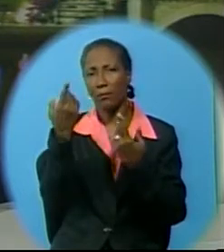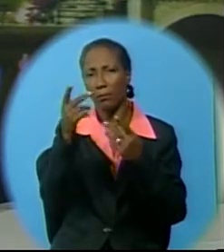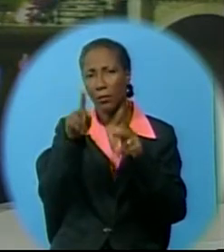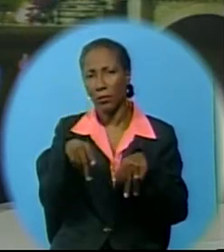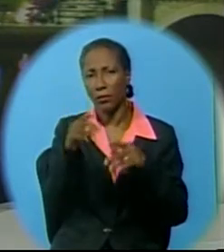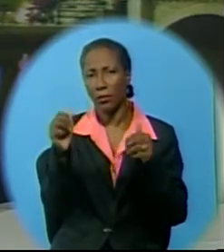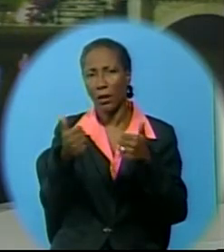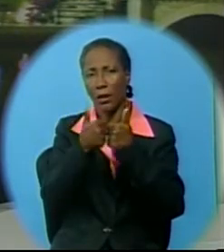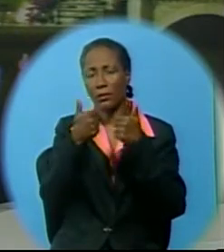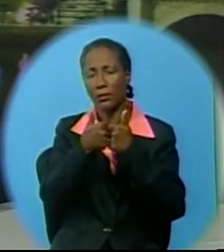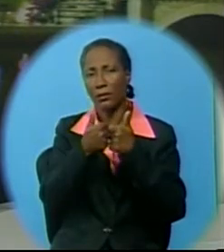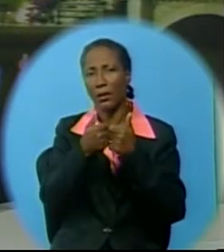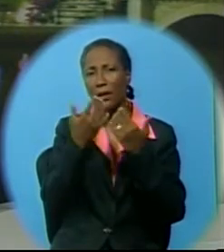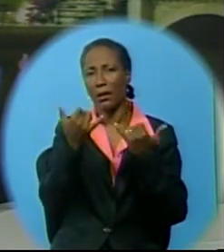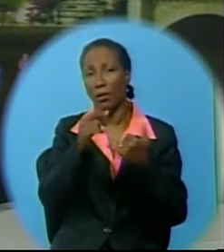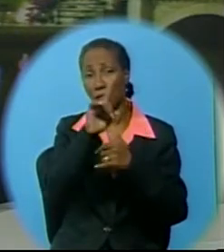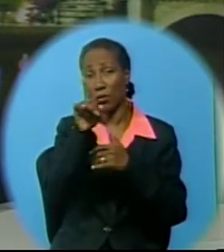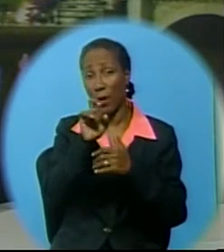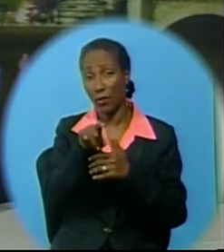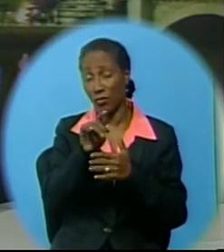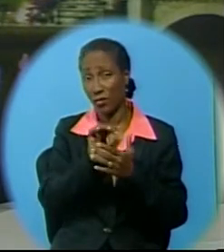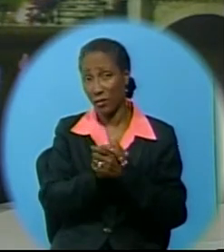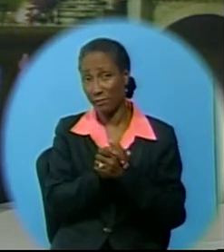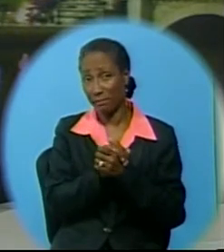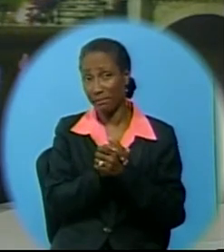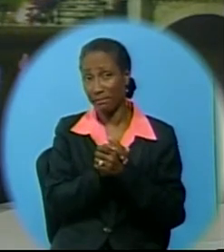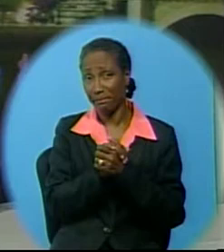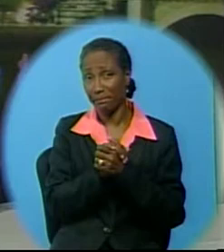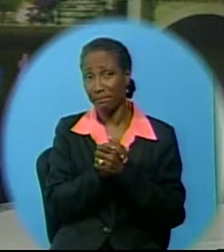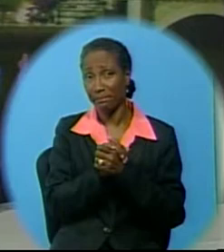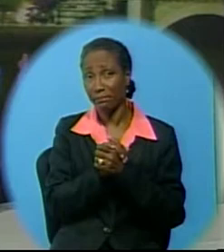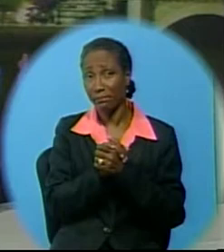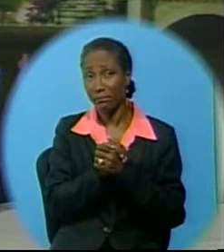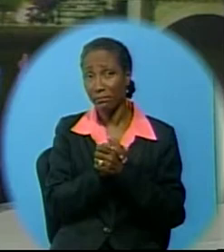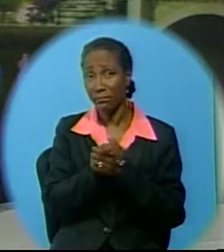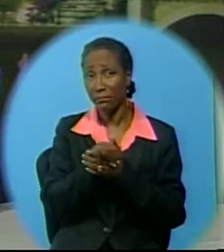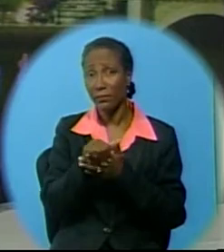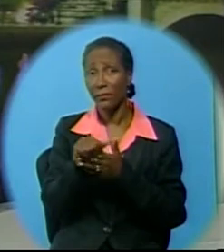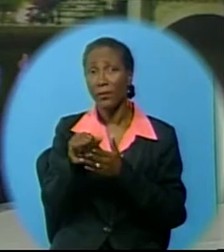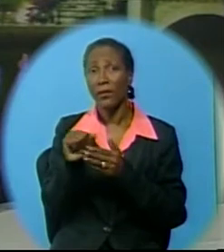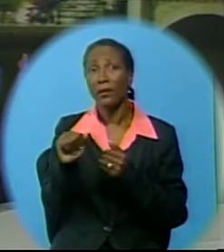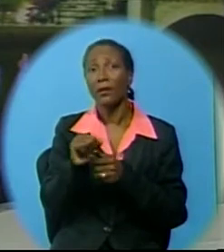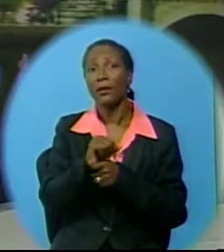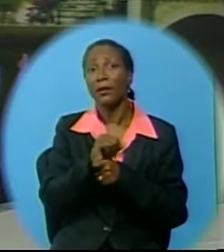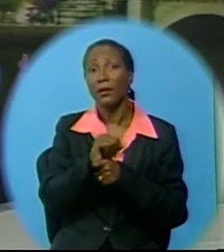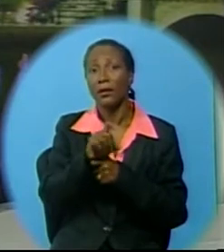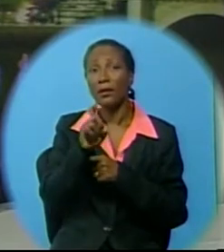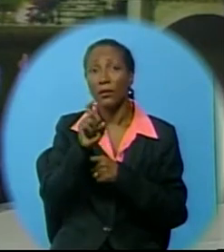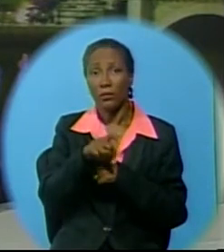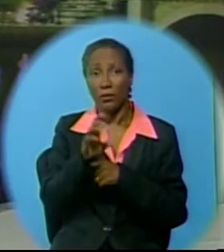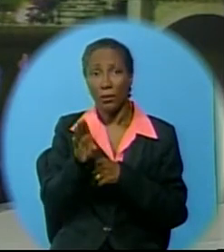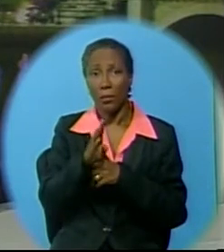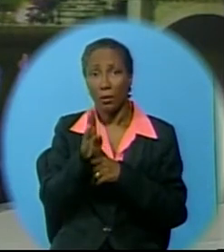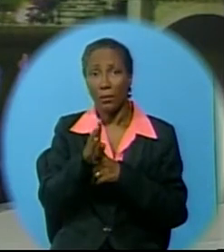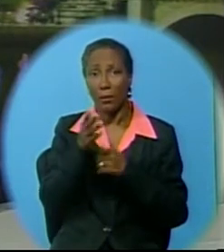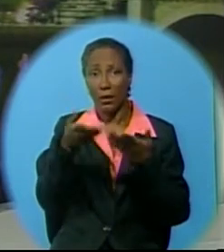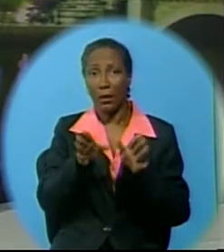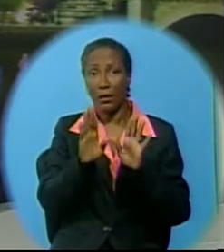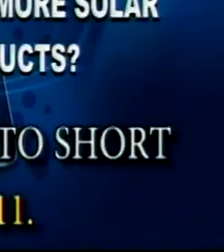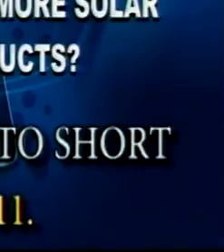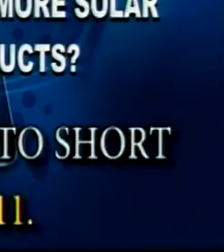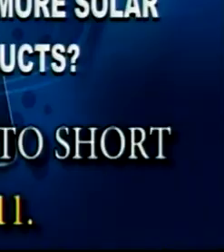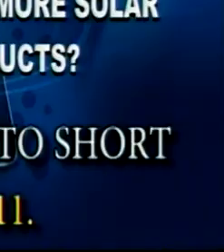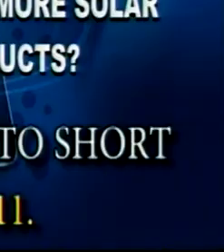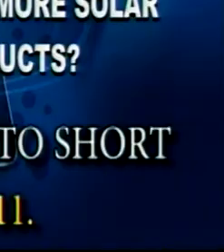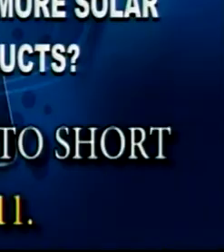this question. Should incentives be given to Barbadians to buy more solar-powered products? Text yes or no to